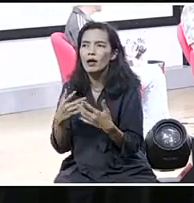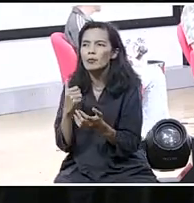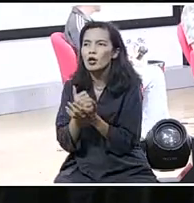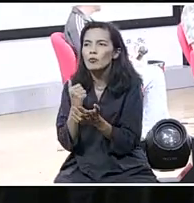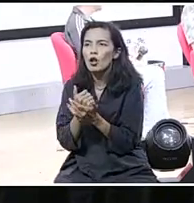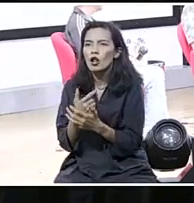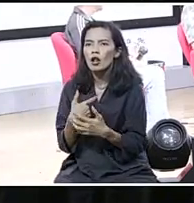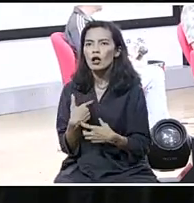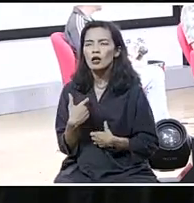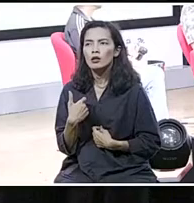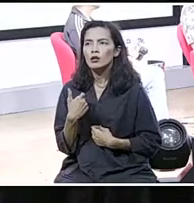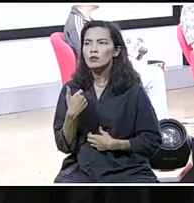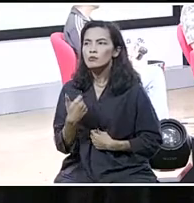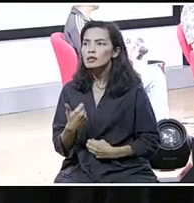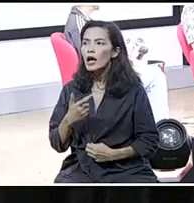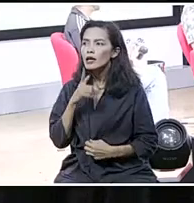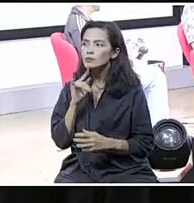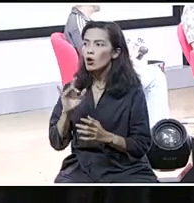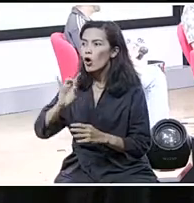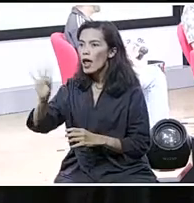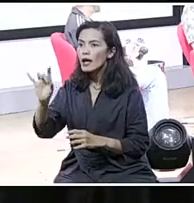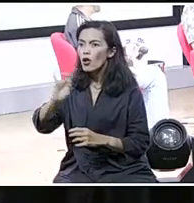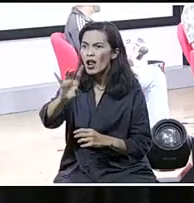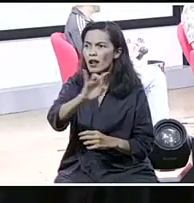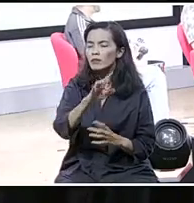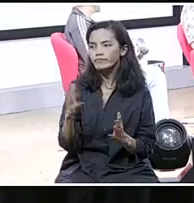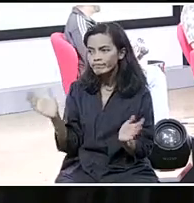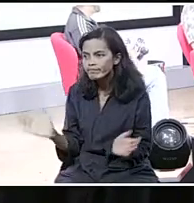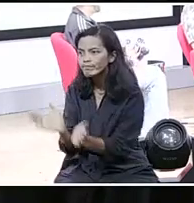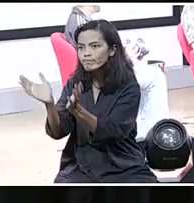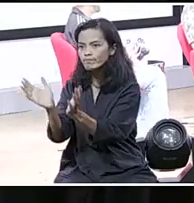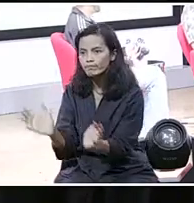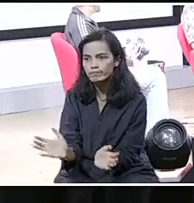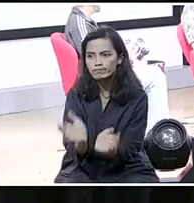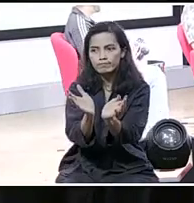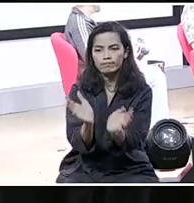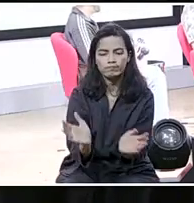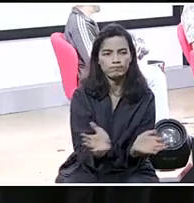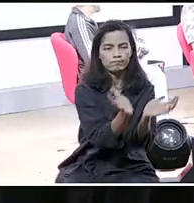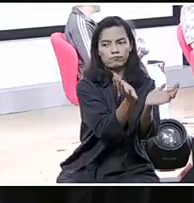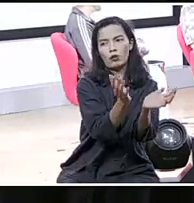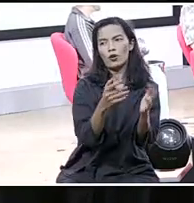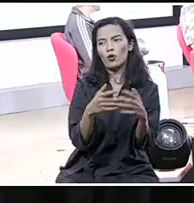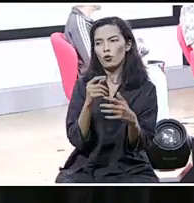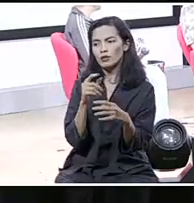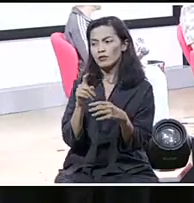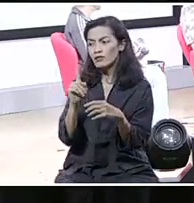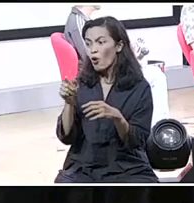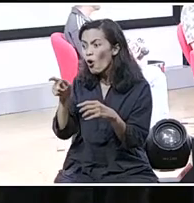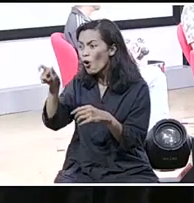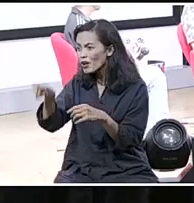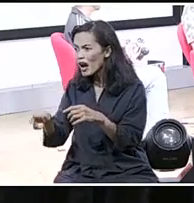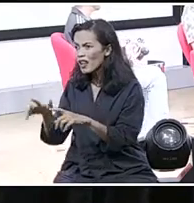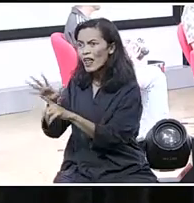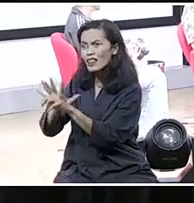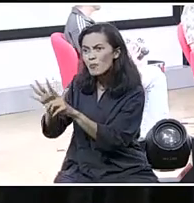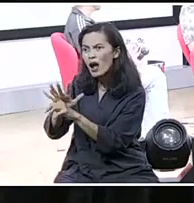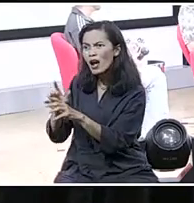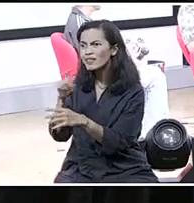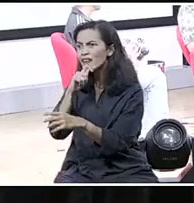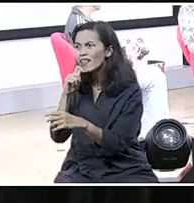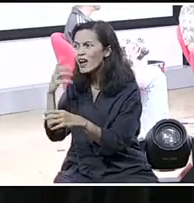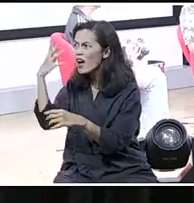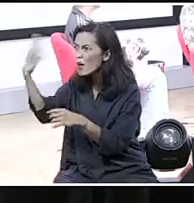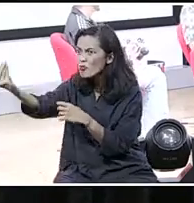platform to empower others, particularly those in the marginalized communities. I'm a